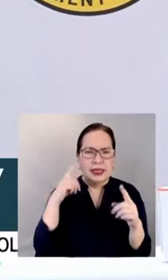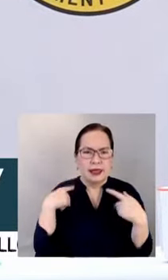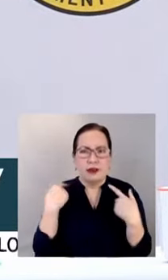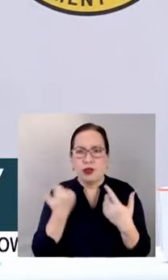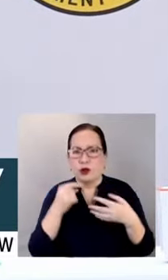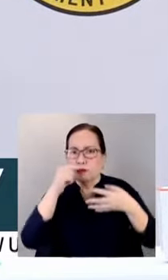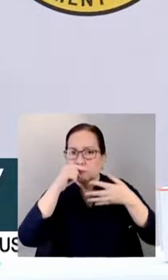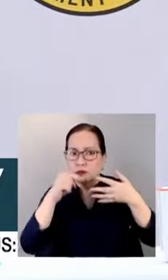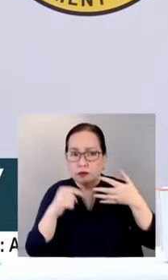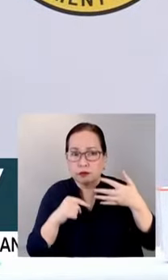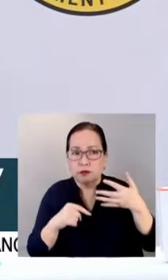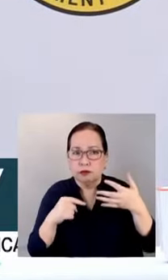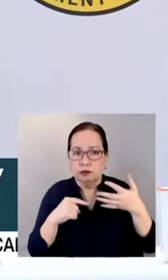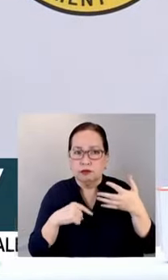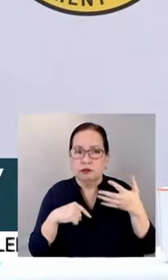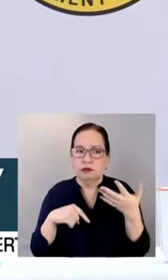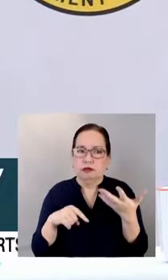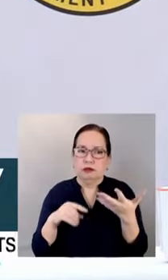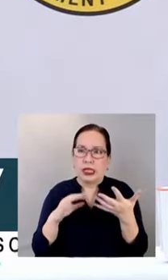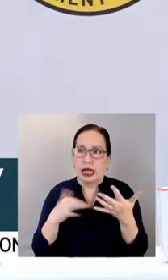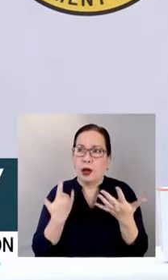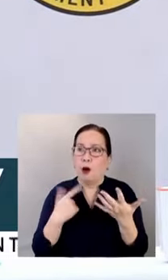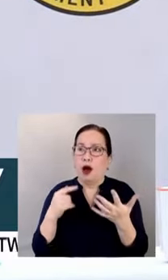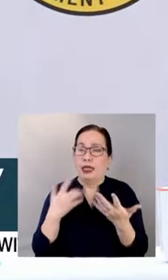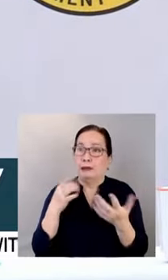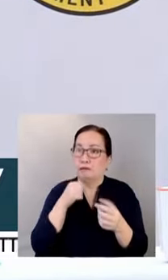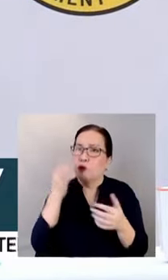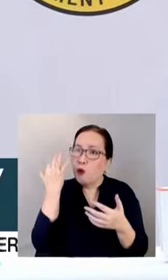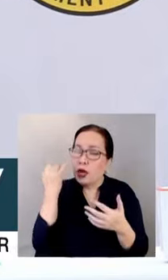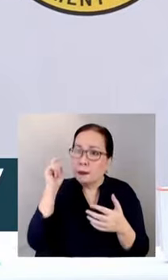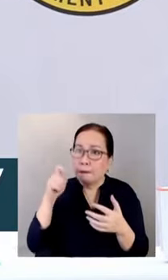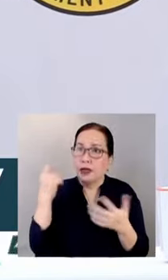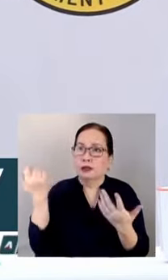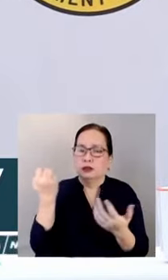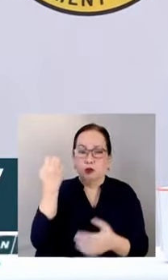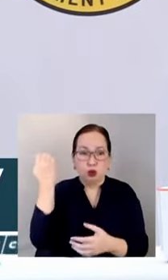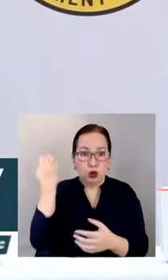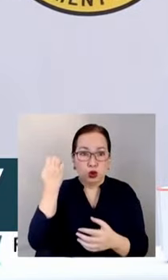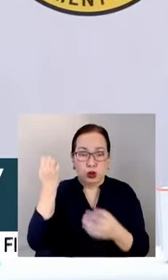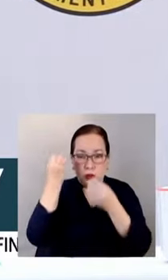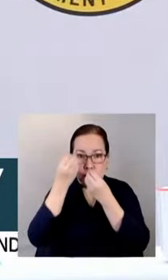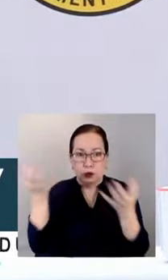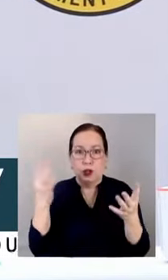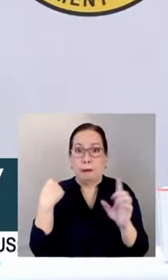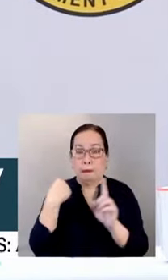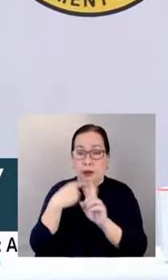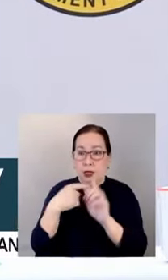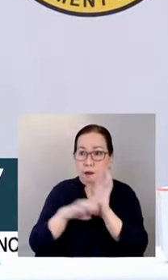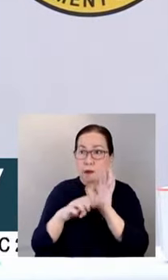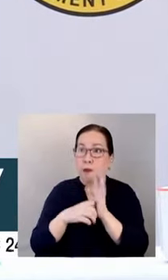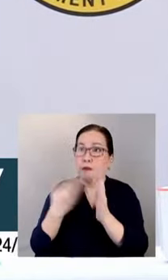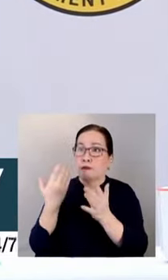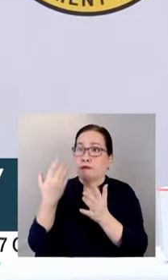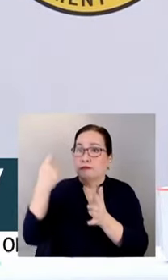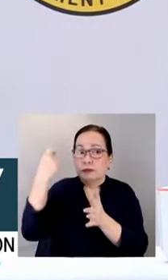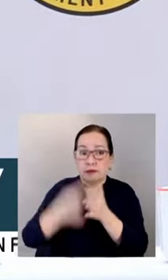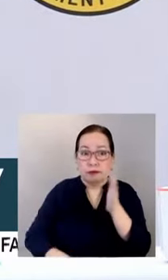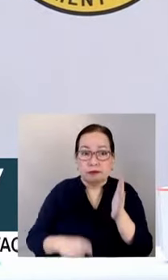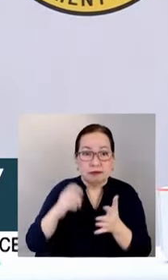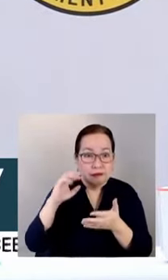no, nakapasok sa state of calamity, katulad ng mga tax exemptions natin when we procure for these vaccines